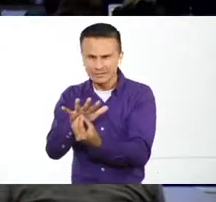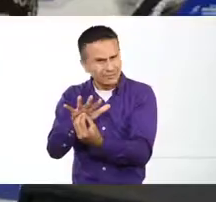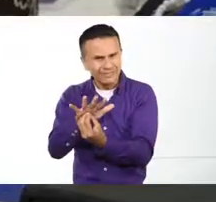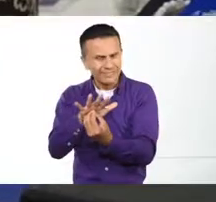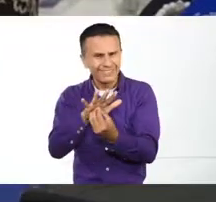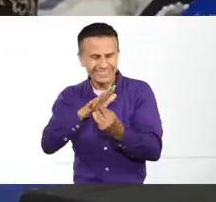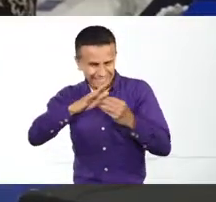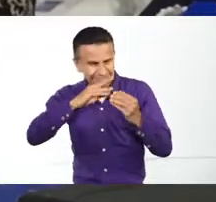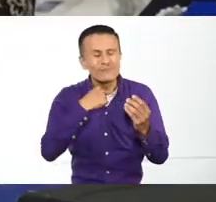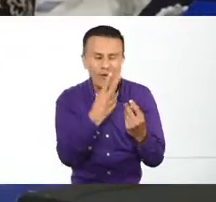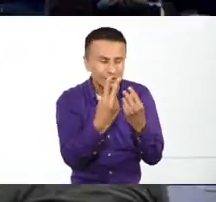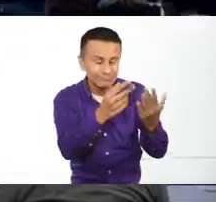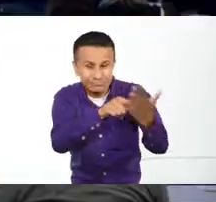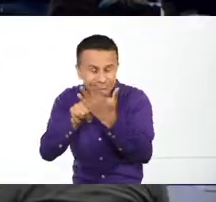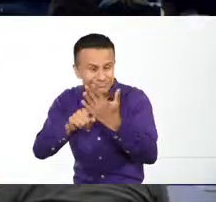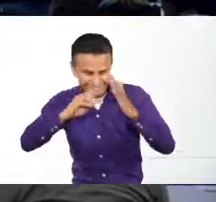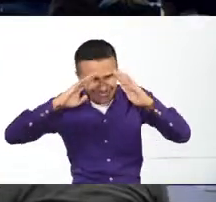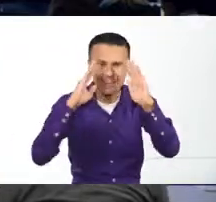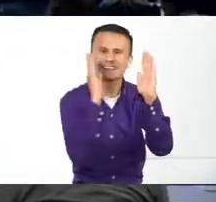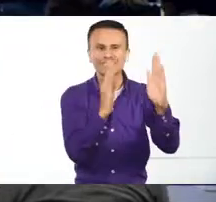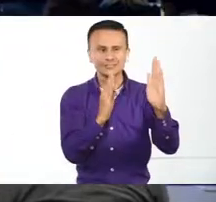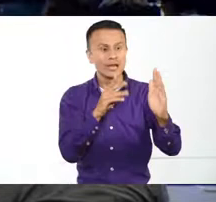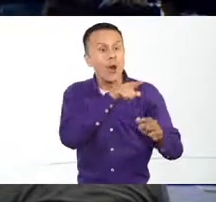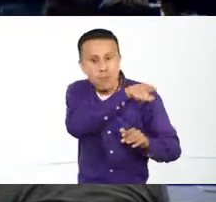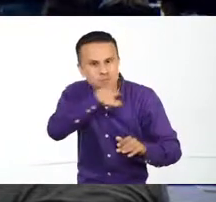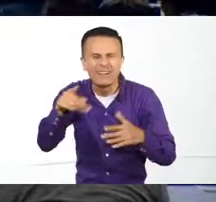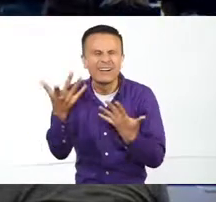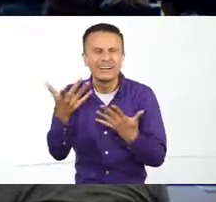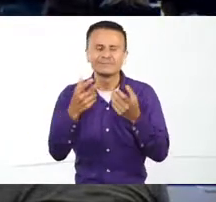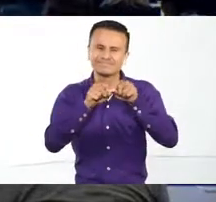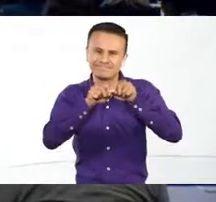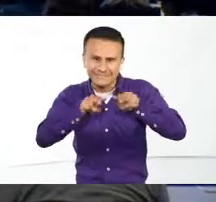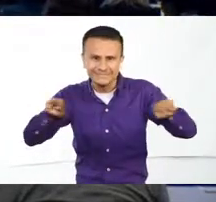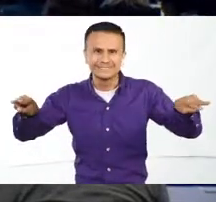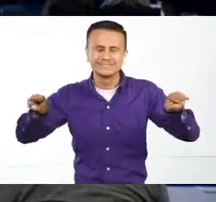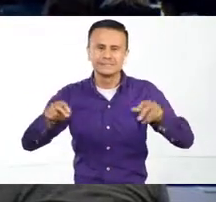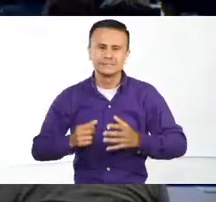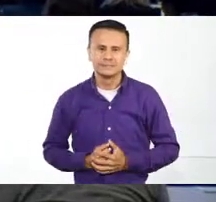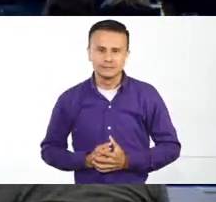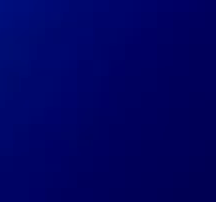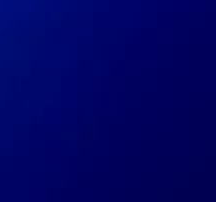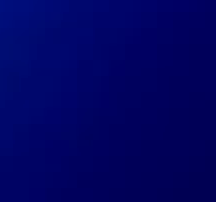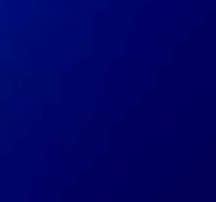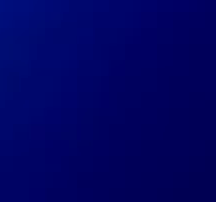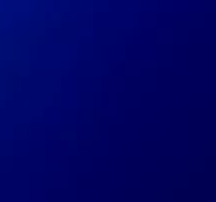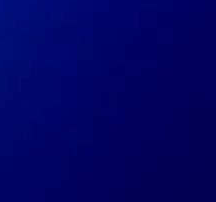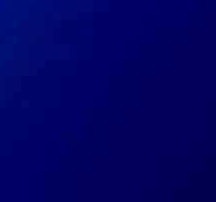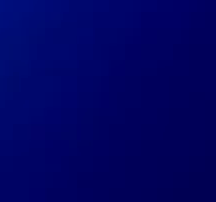silenciadas. Escuchemos esas voces que nos están hablando, las voces de la diversidad.